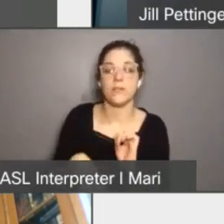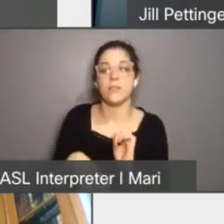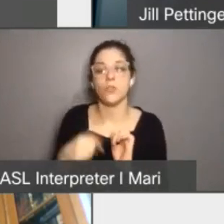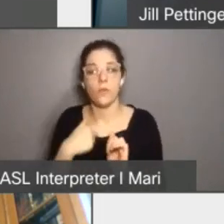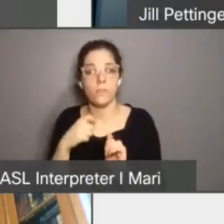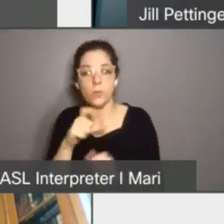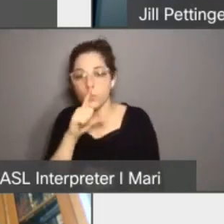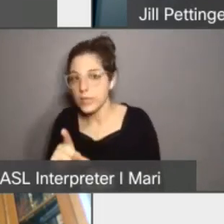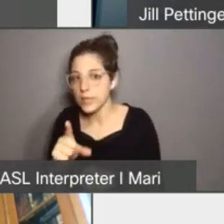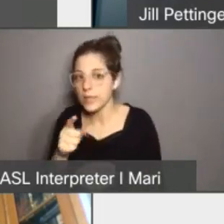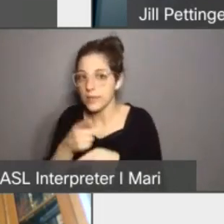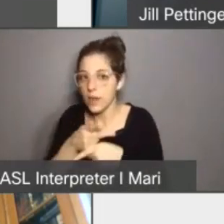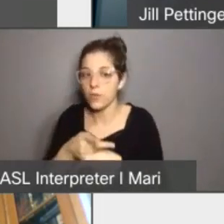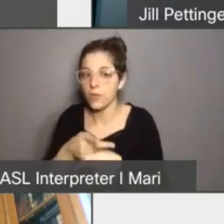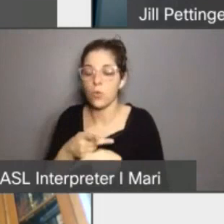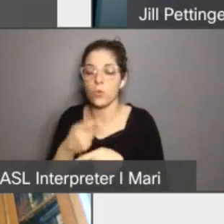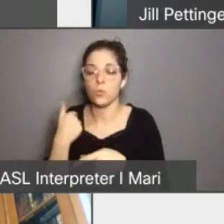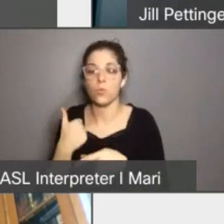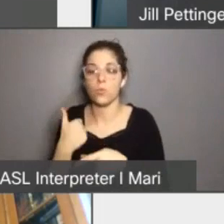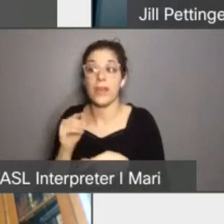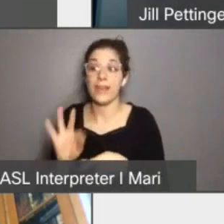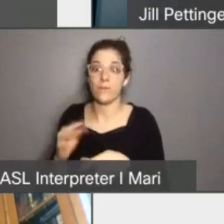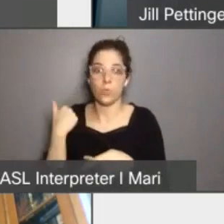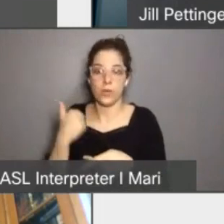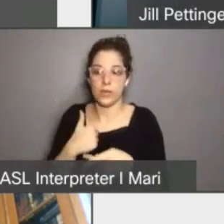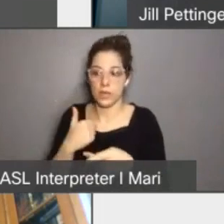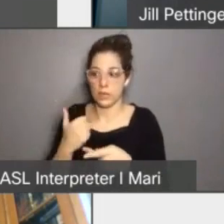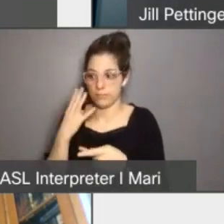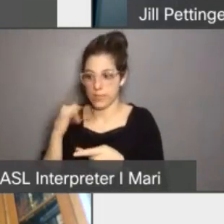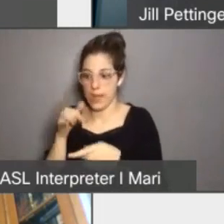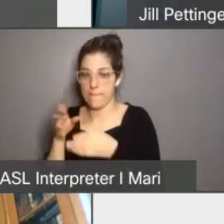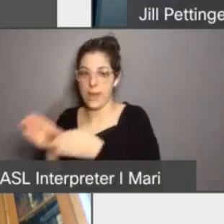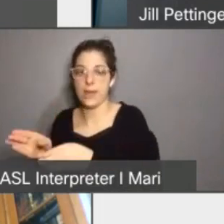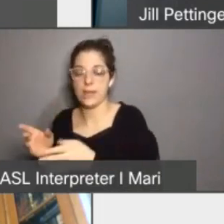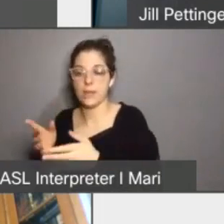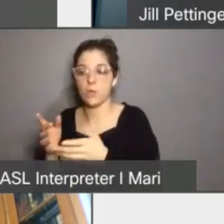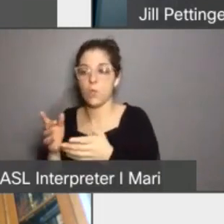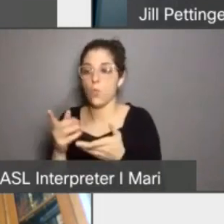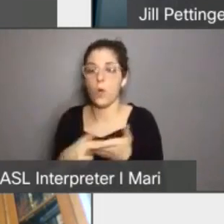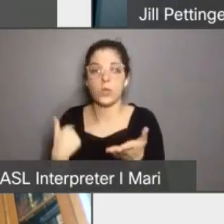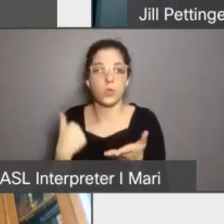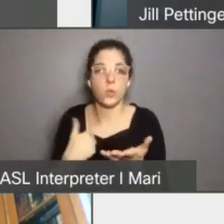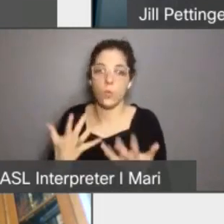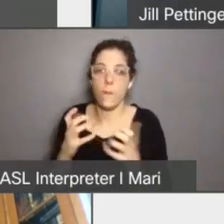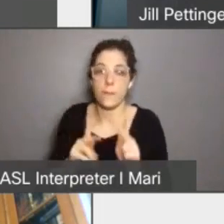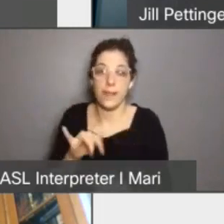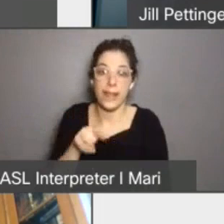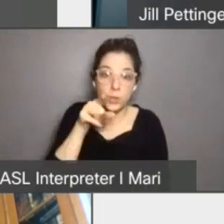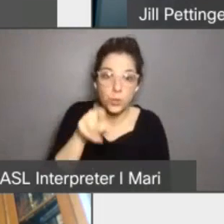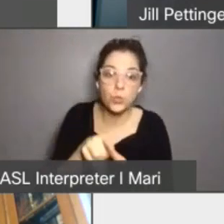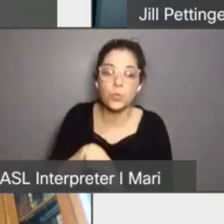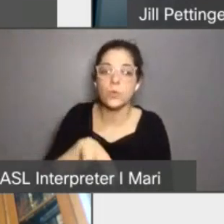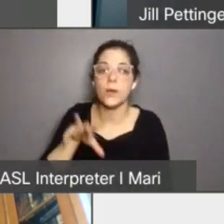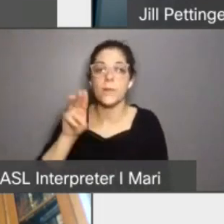be really careful that when we come, if we go down this path, that what do we want people like you and Mike,